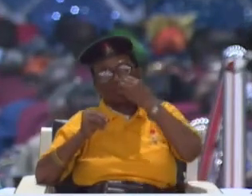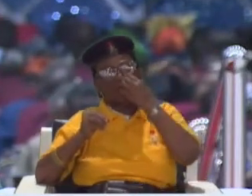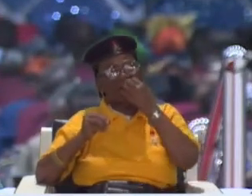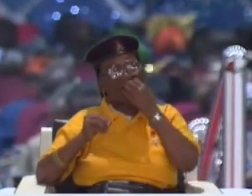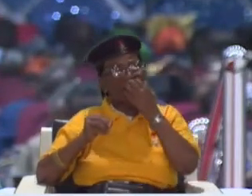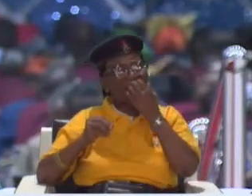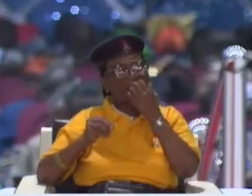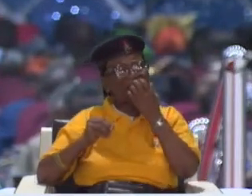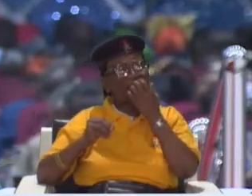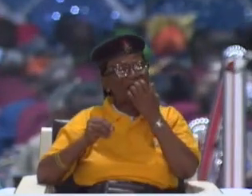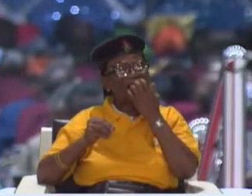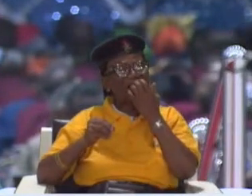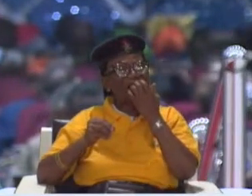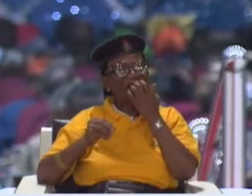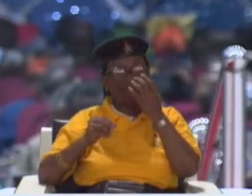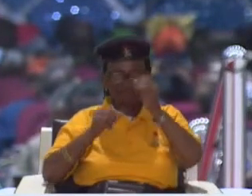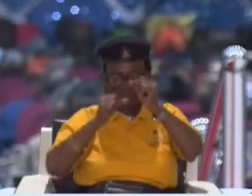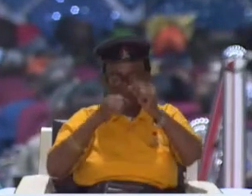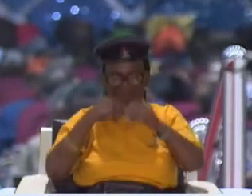say, Father,